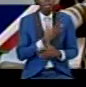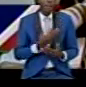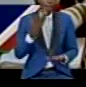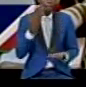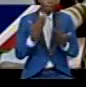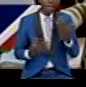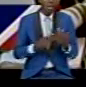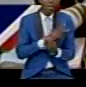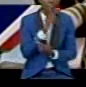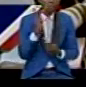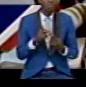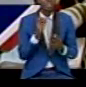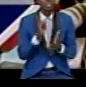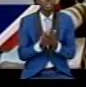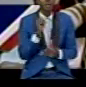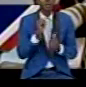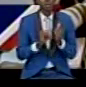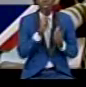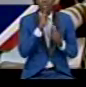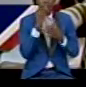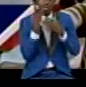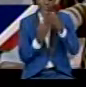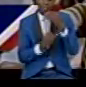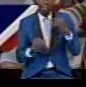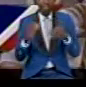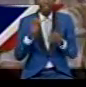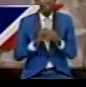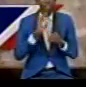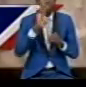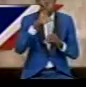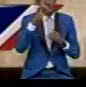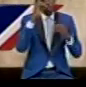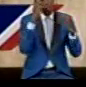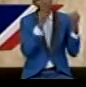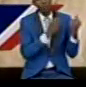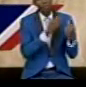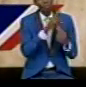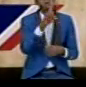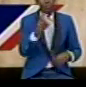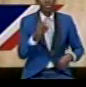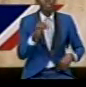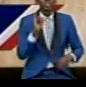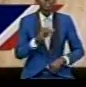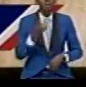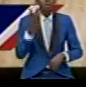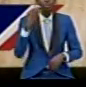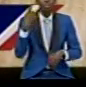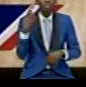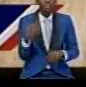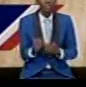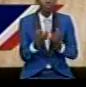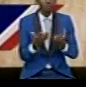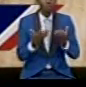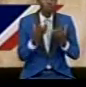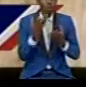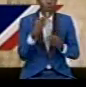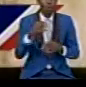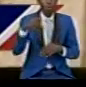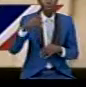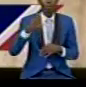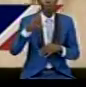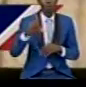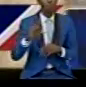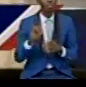perfect that which is lacking in your faith. That was the desire of Paul the apostle, that anywhere